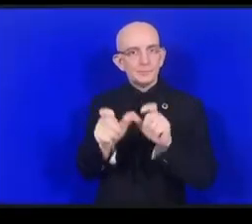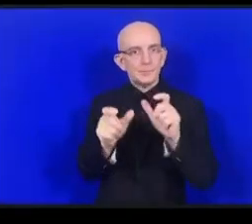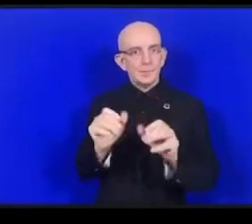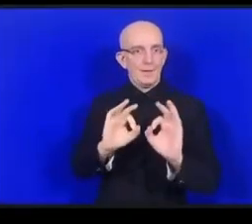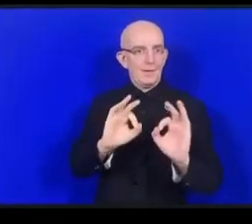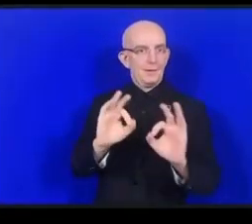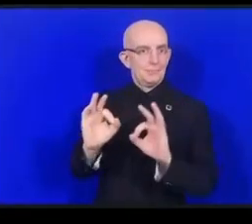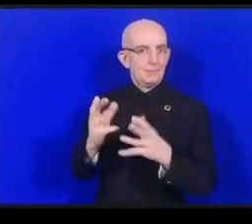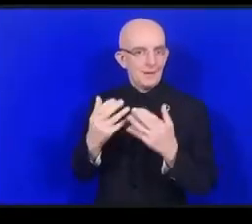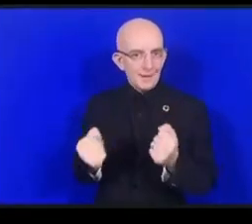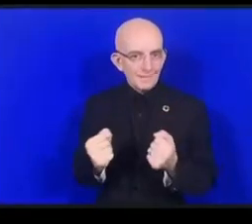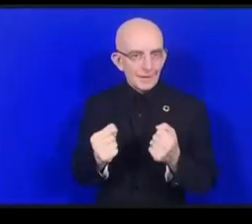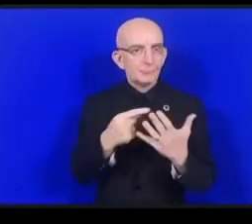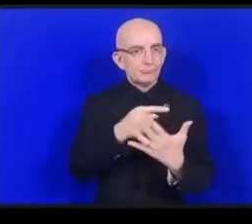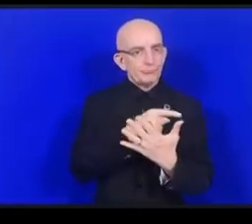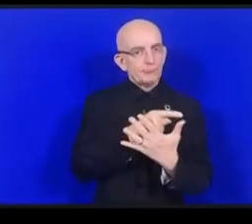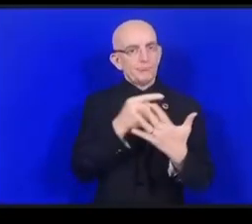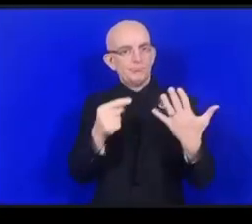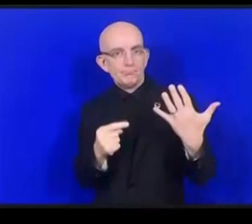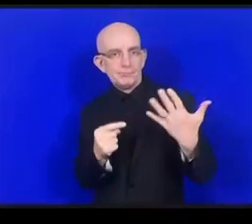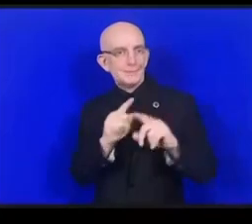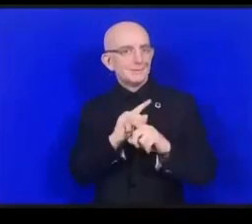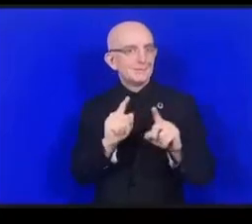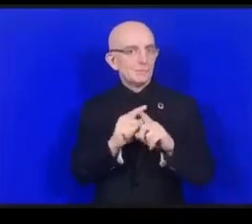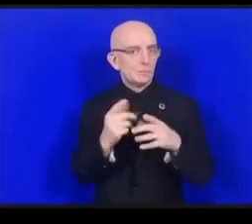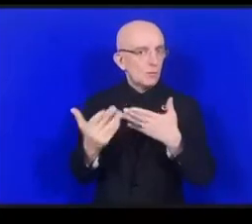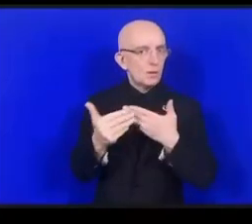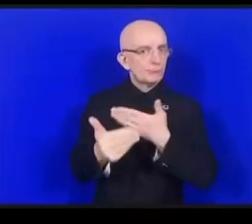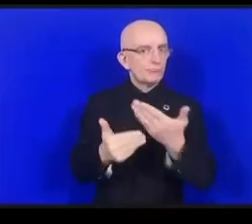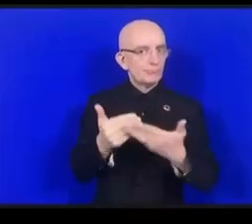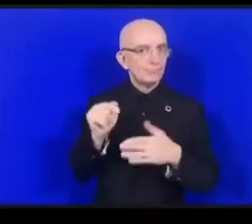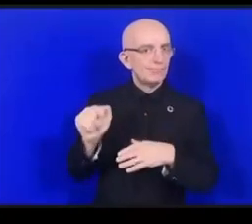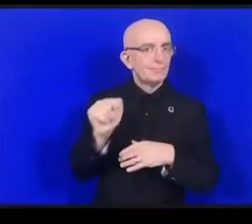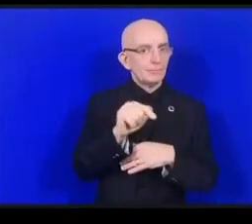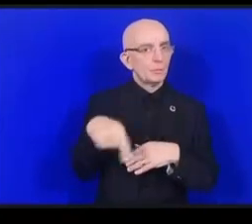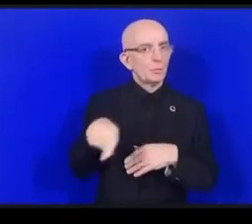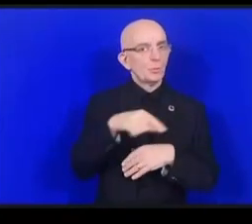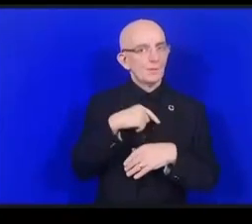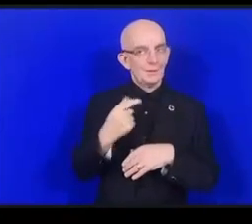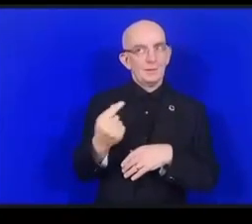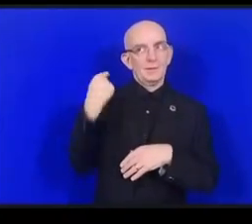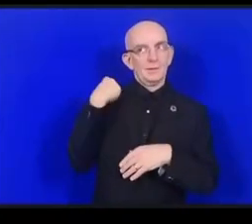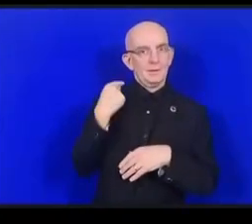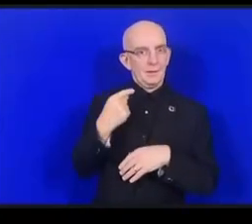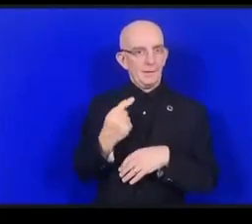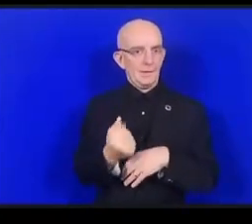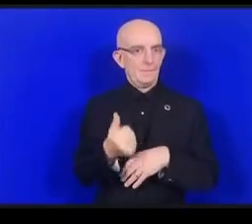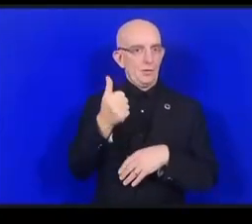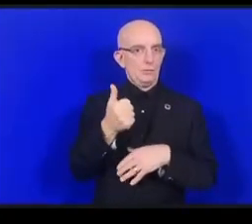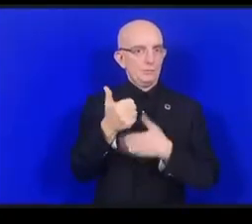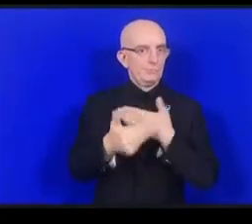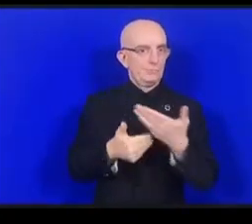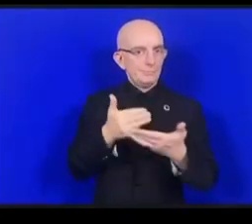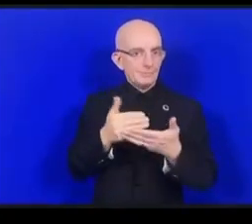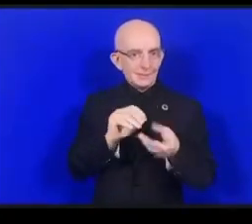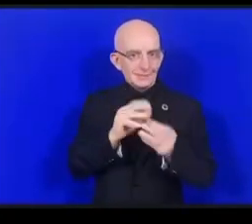Things is we decided that a set of values were necessary for best practices